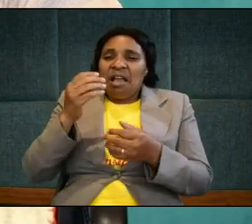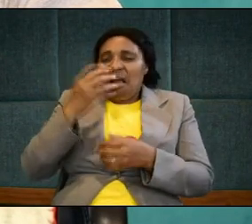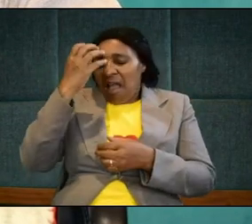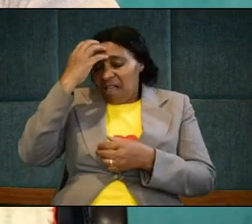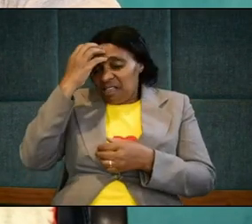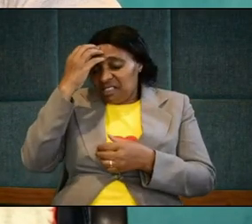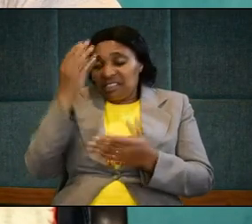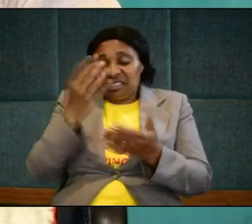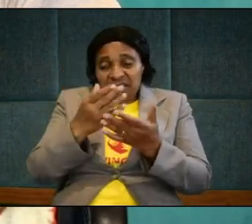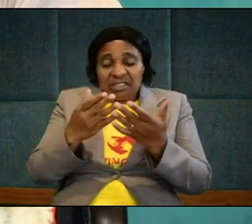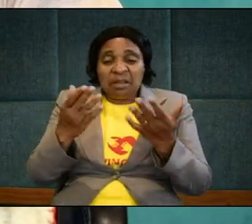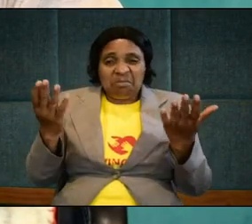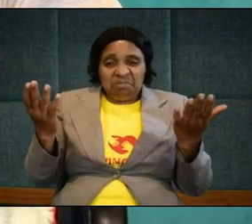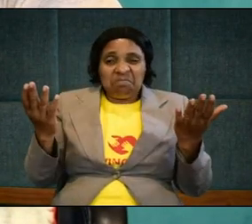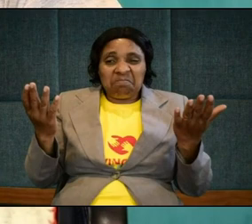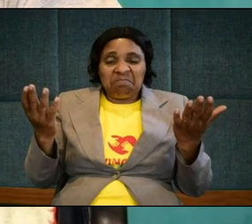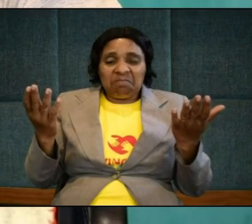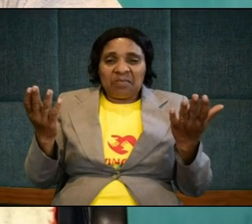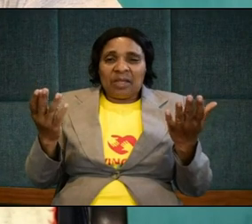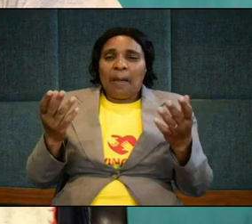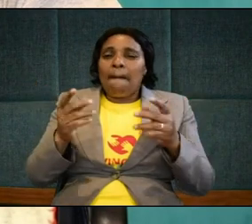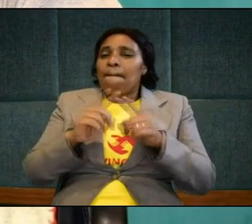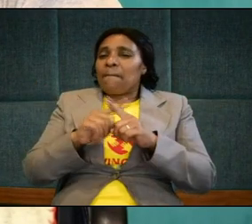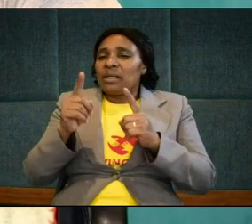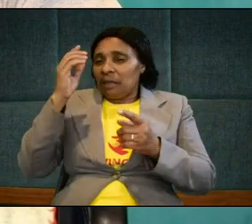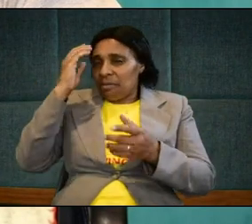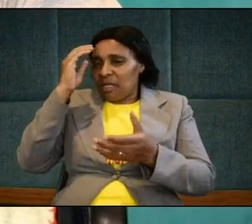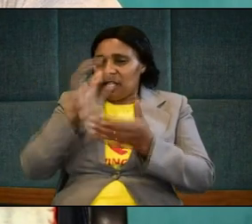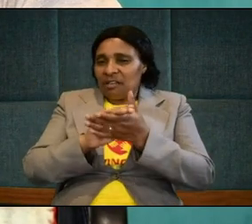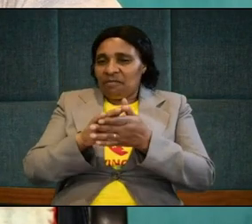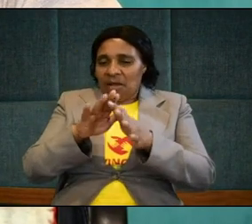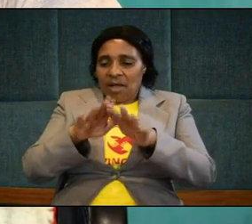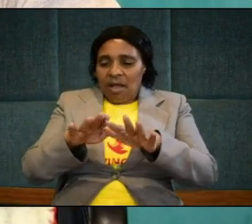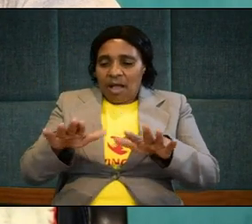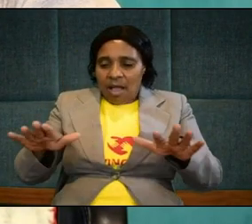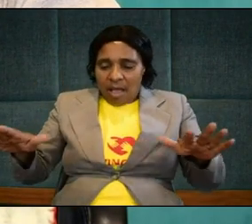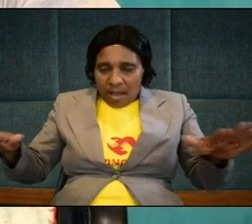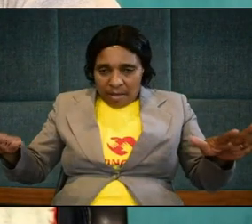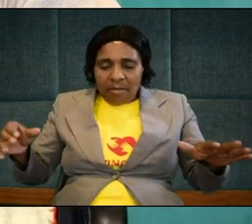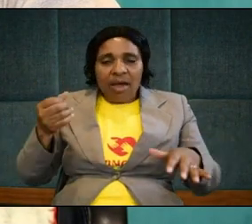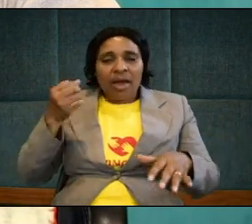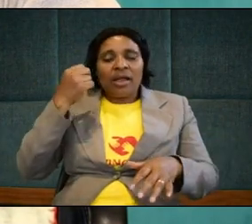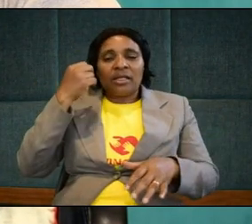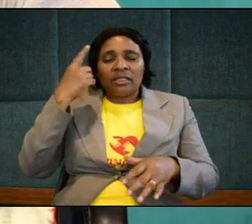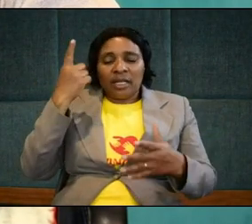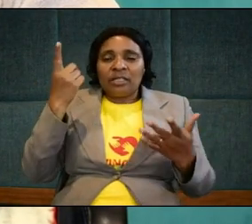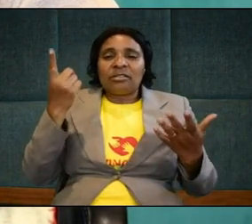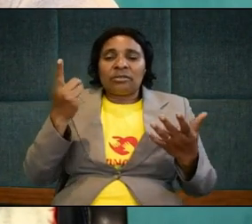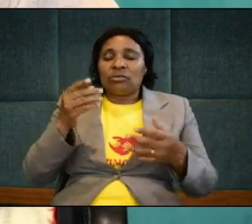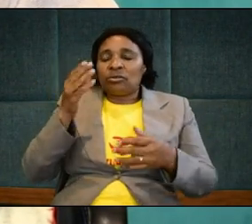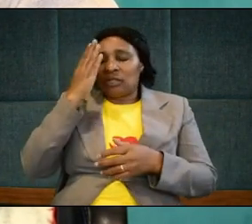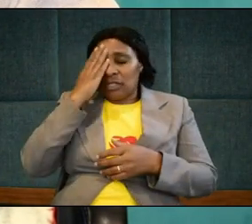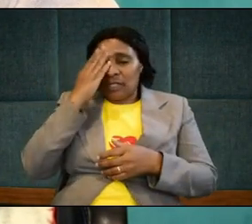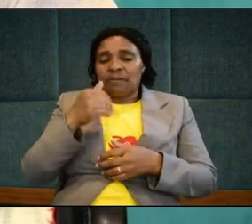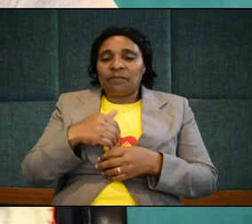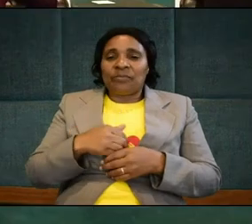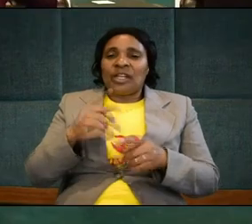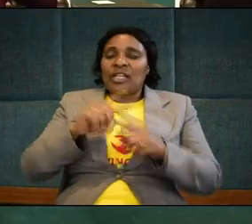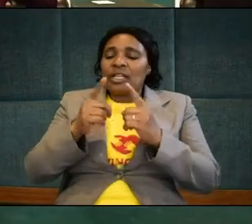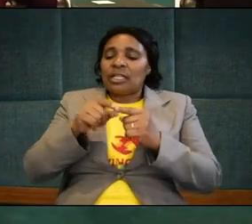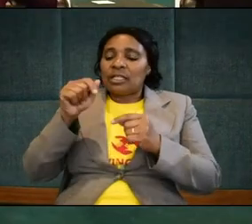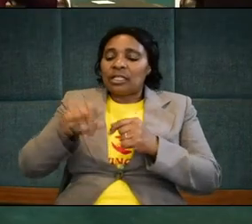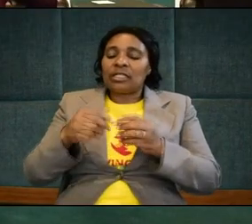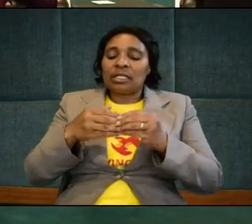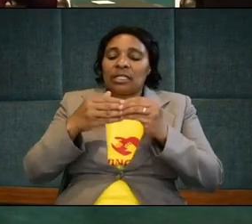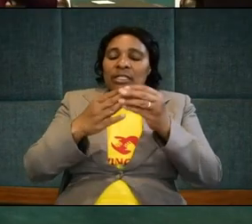to some extent, somewhat pissed off, I believe he was also calm and understanding to the Israelites. And this actually